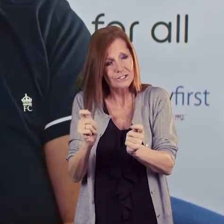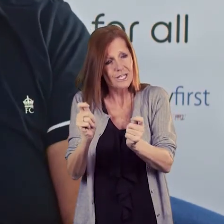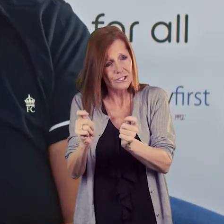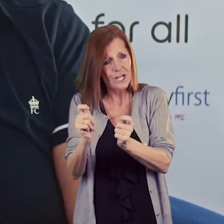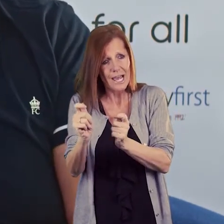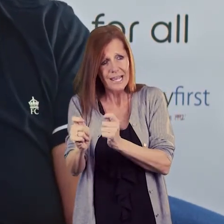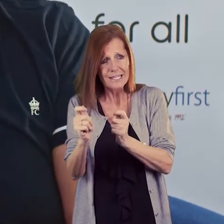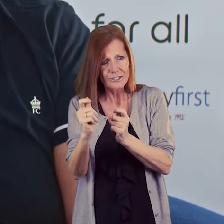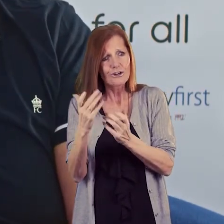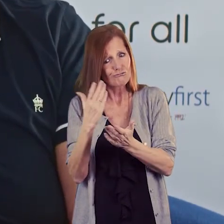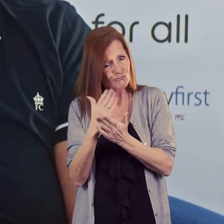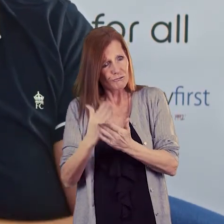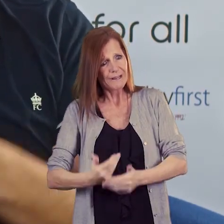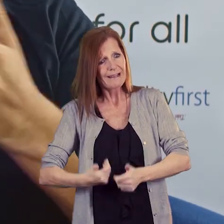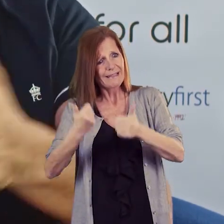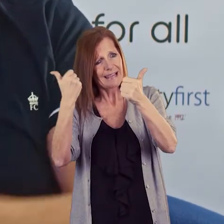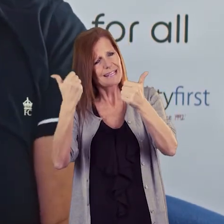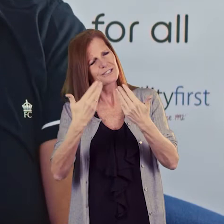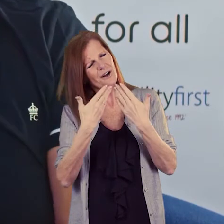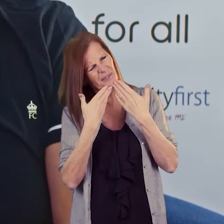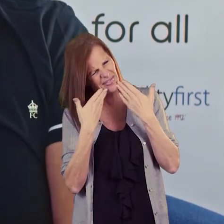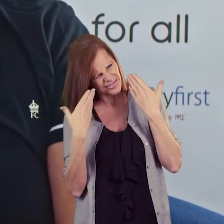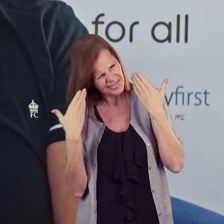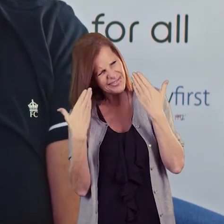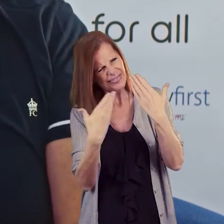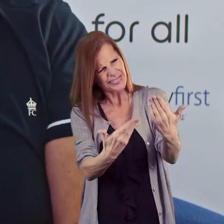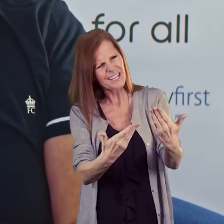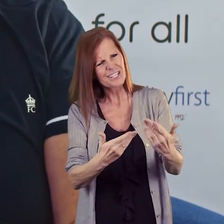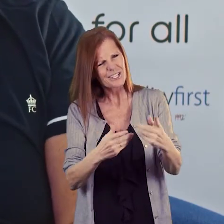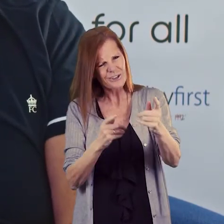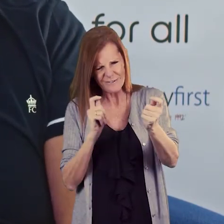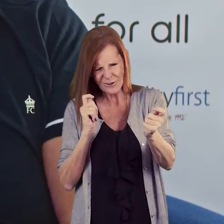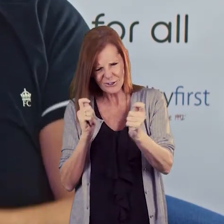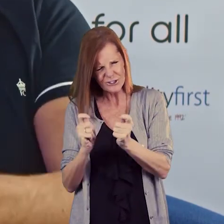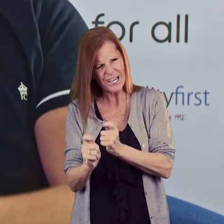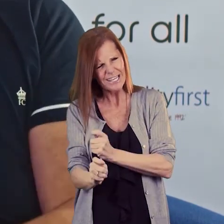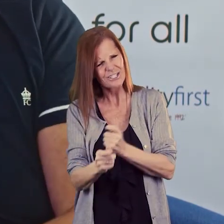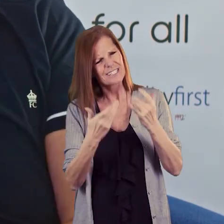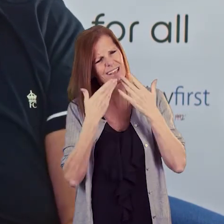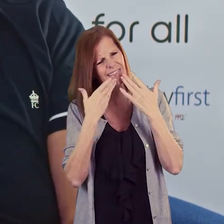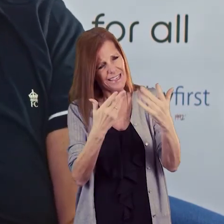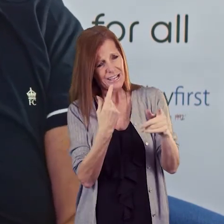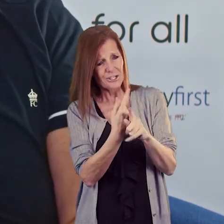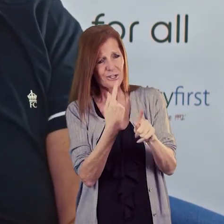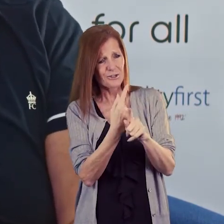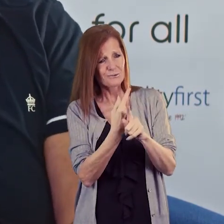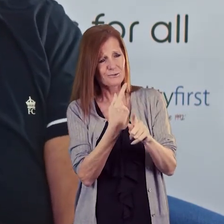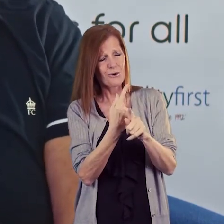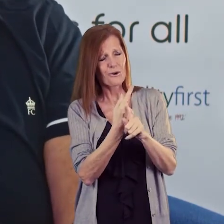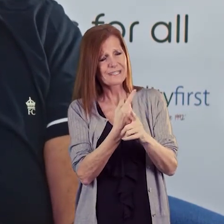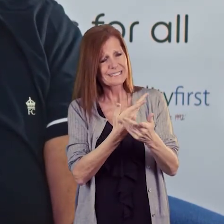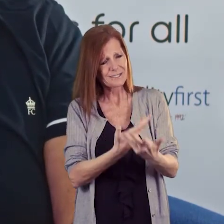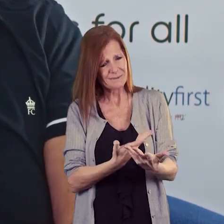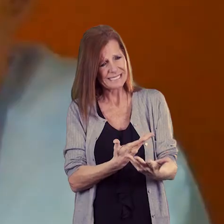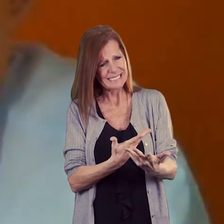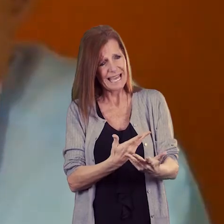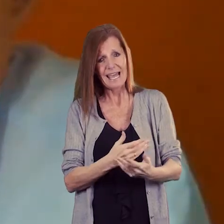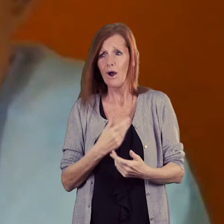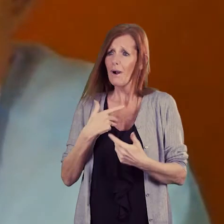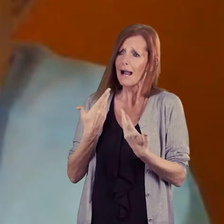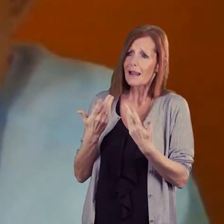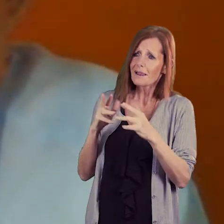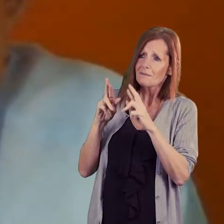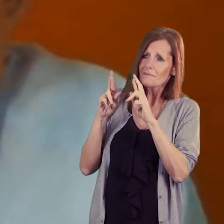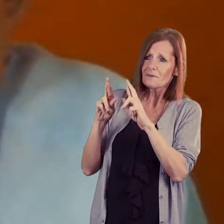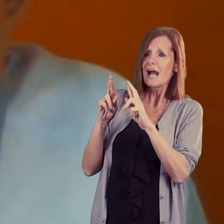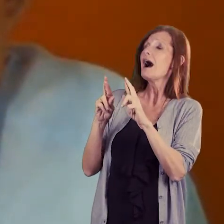done wonders for you. So I'd just like to say thank you for all those changes that you've made, but also taking the time to talk to us today. Well, I hope